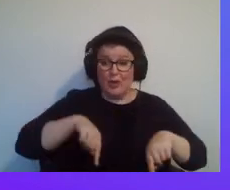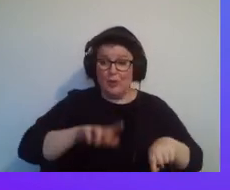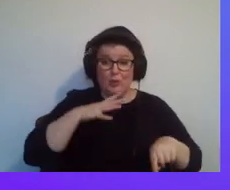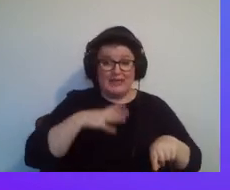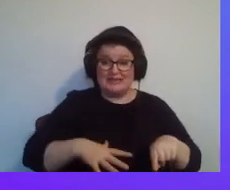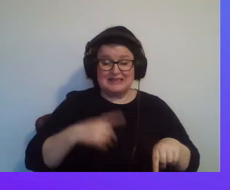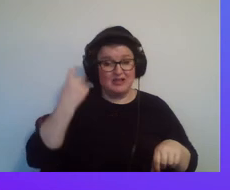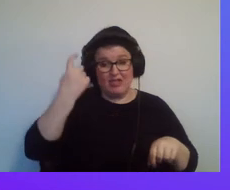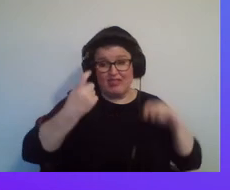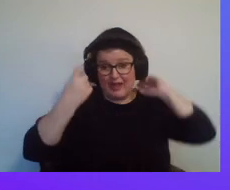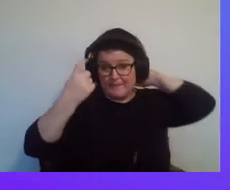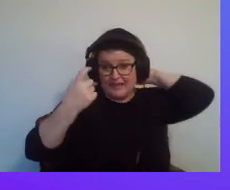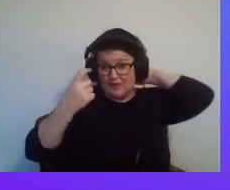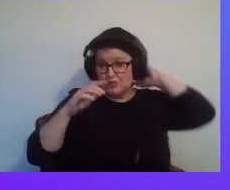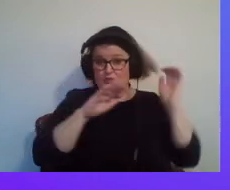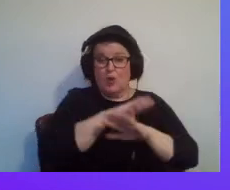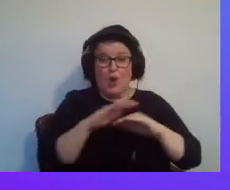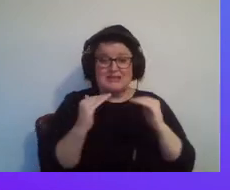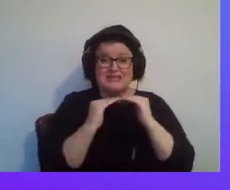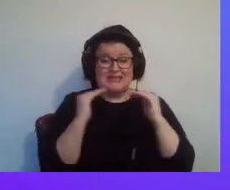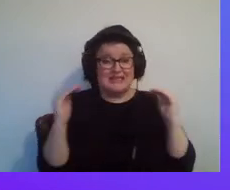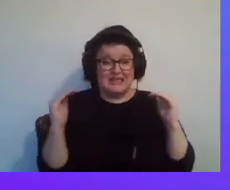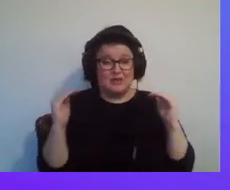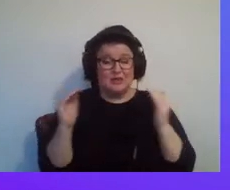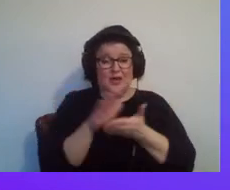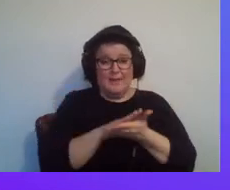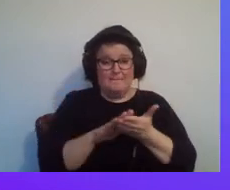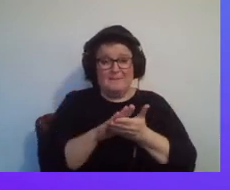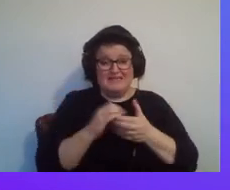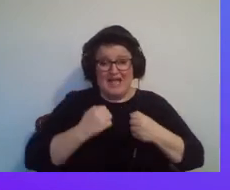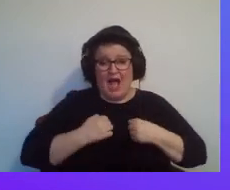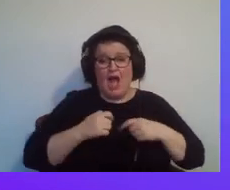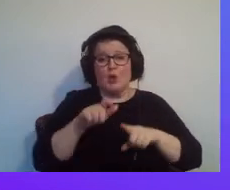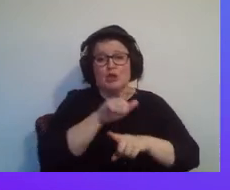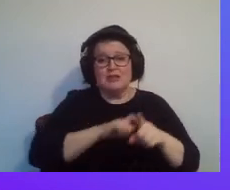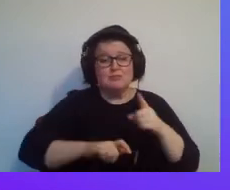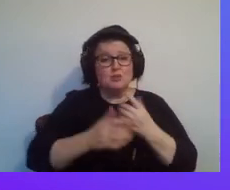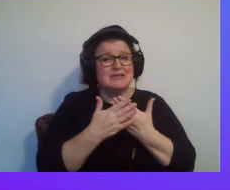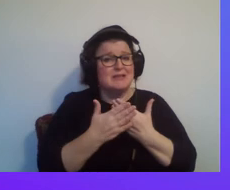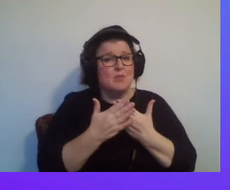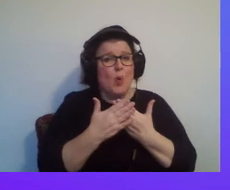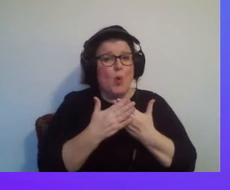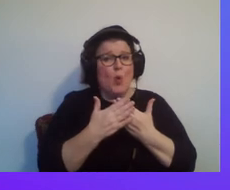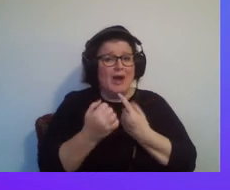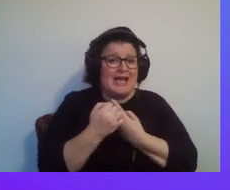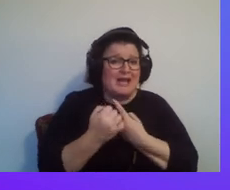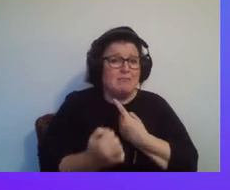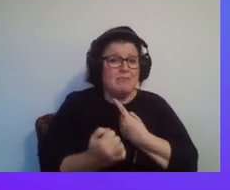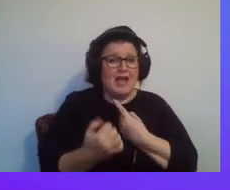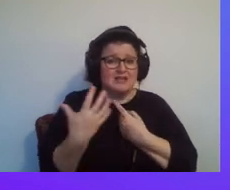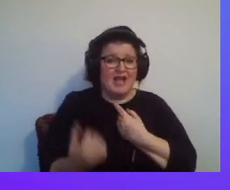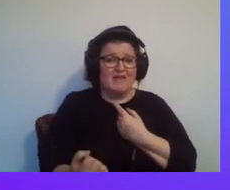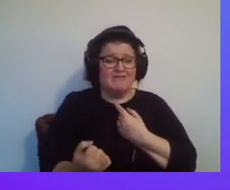those inequalities that are leading to our communities being more overly impacted, you know, we're going